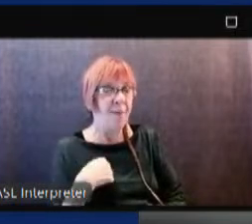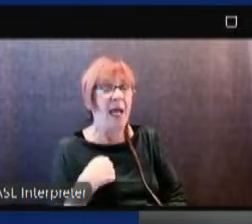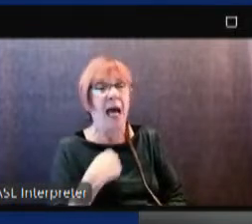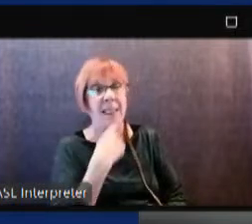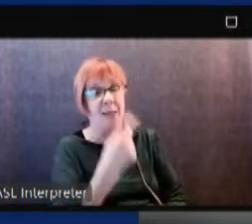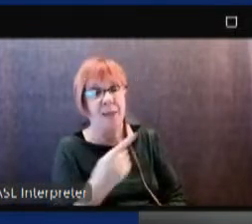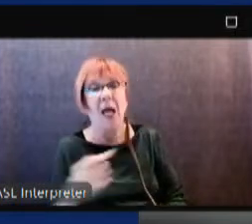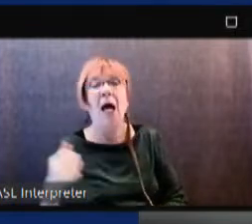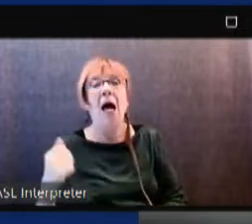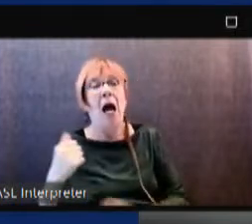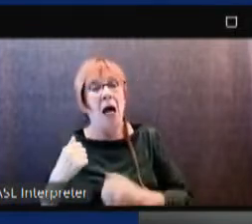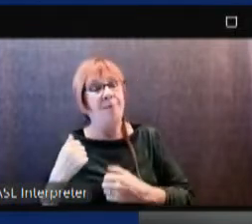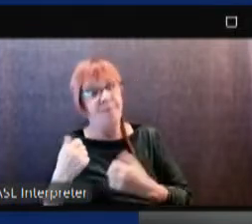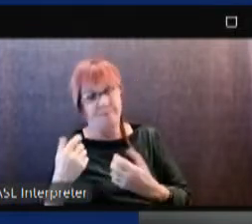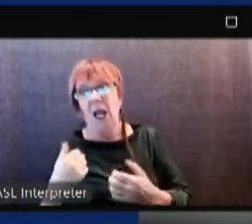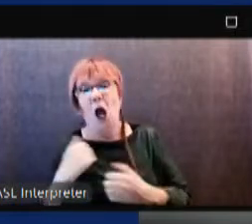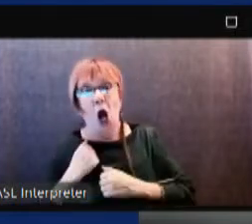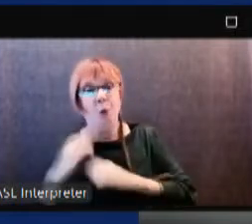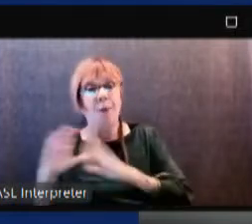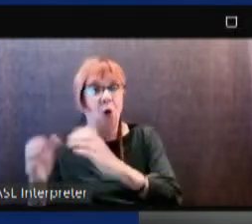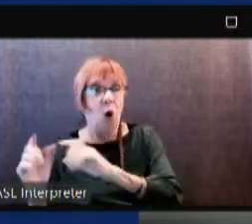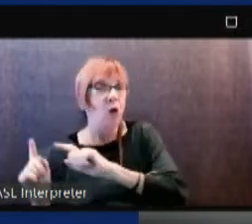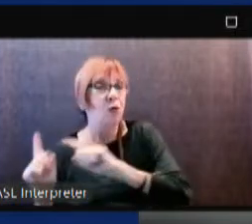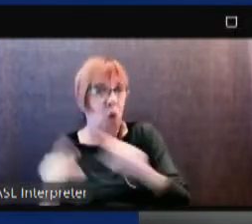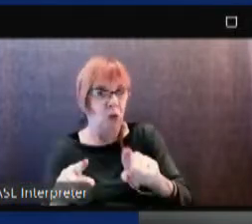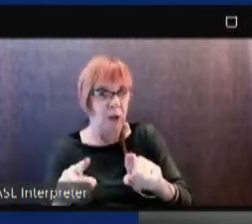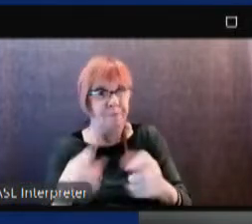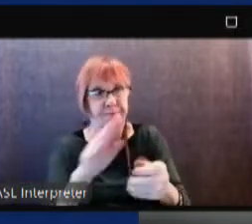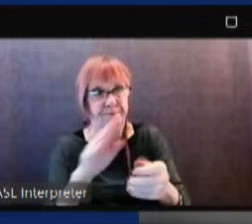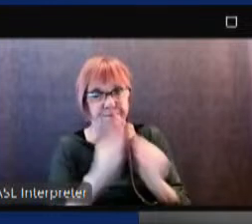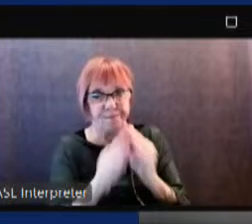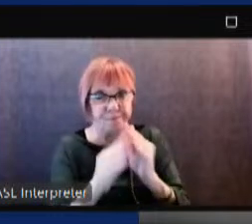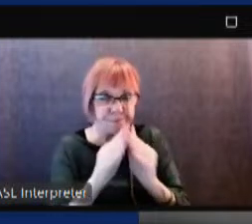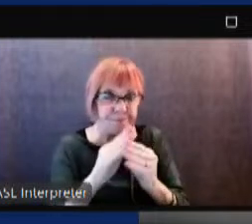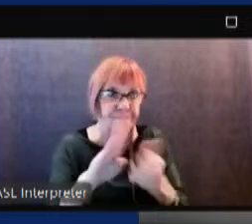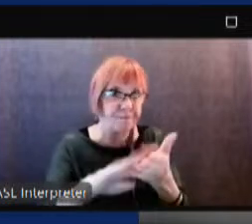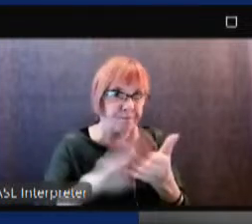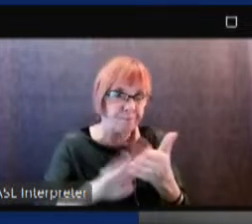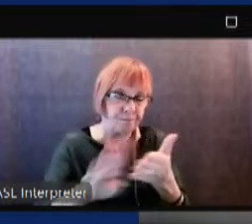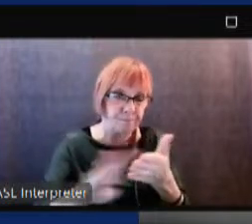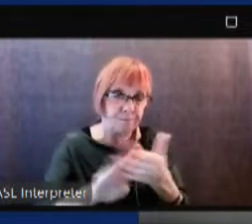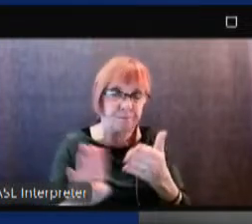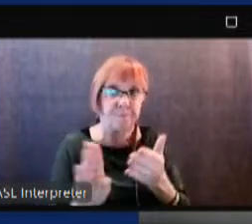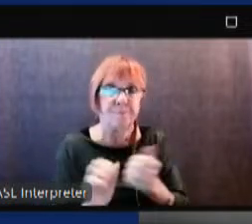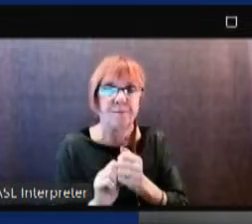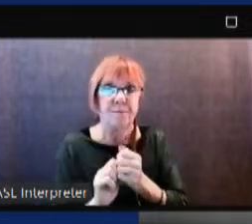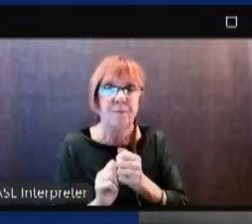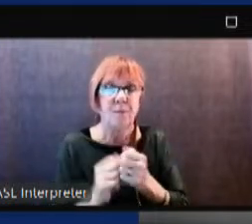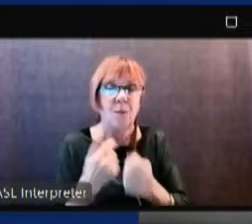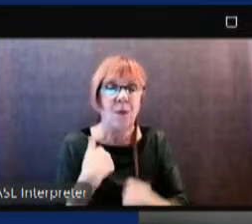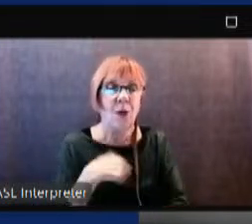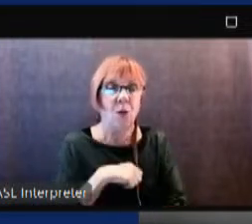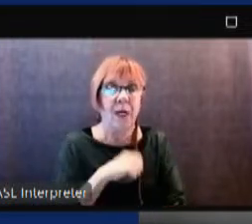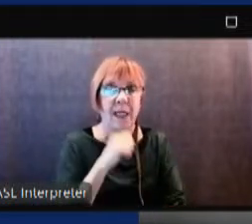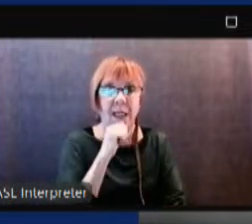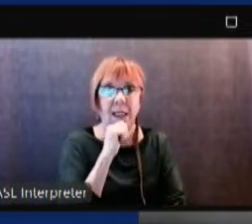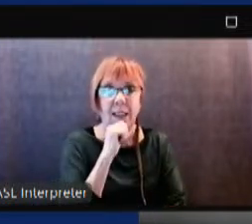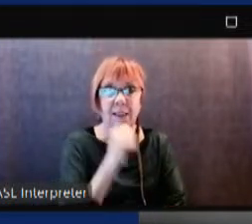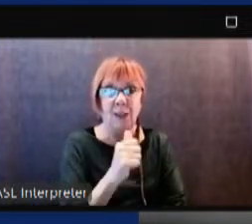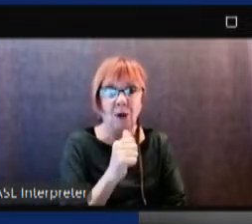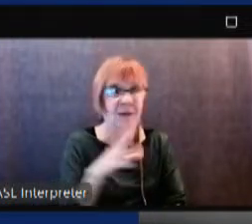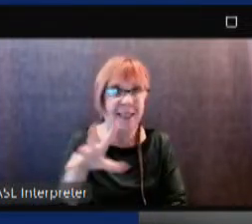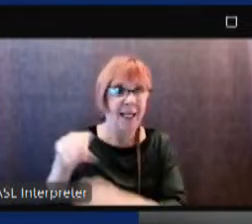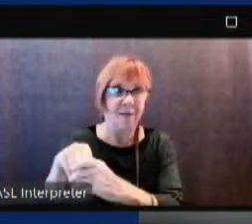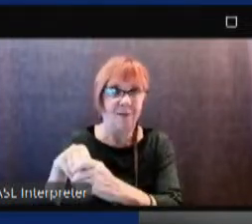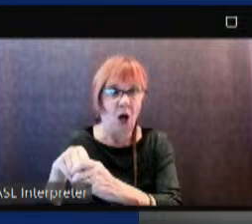Army Corps is going to come in, they're going to do the work they need to do. We don't get involved